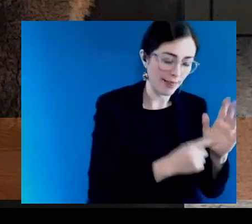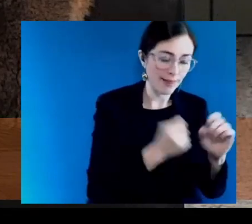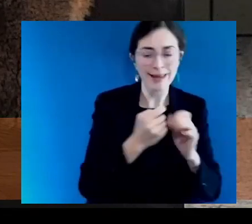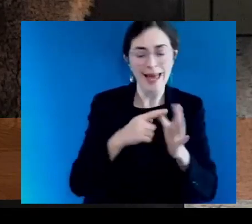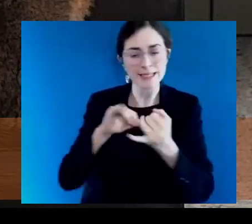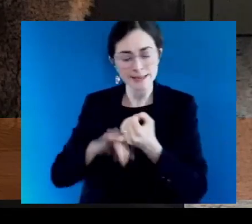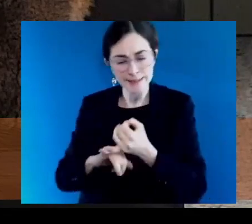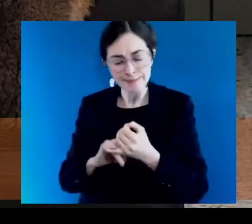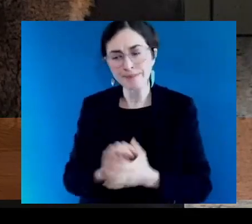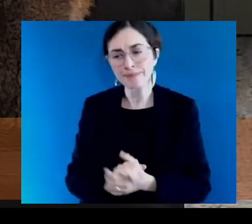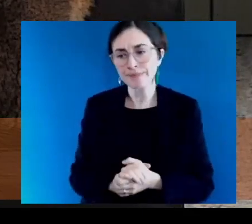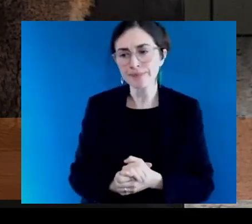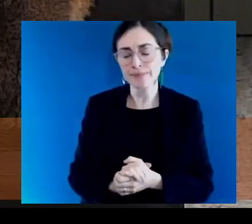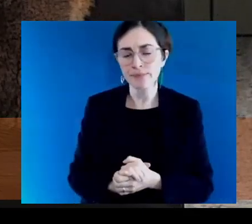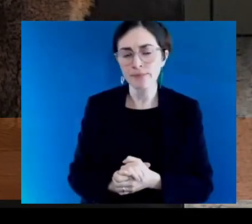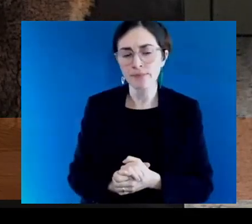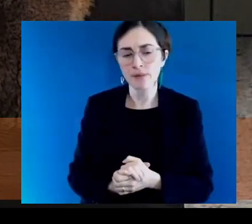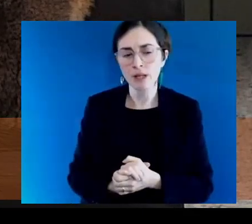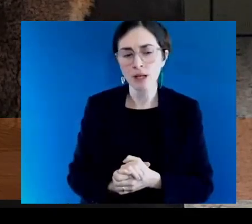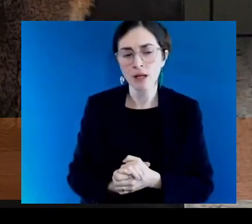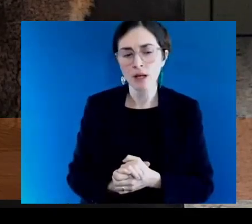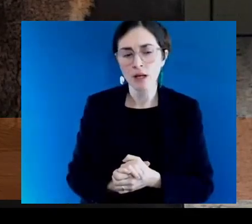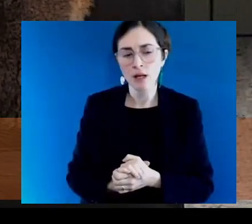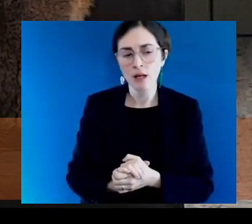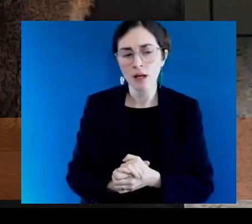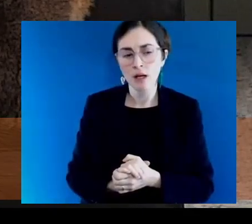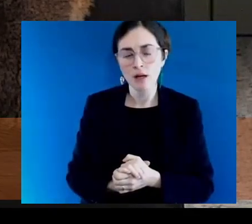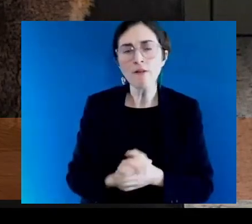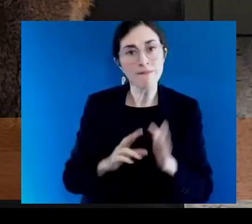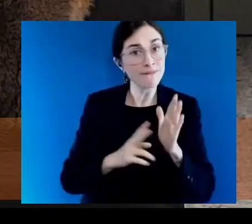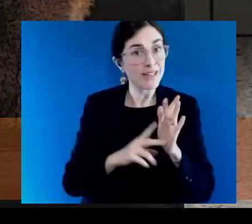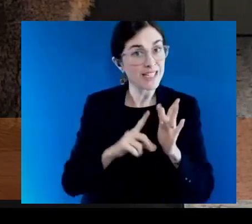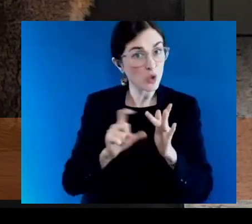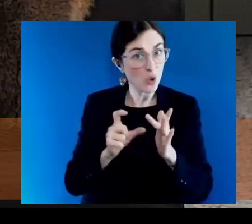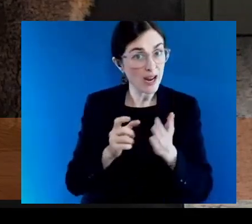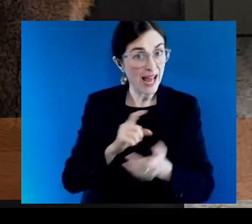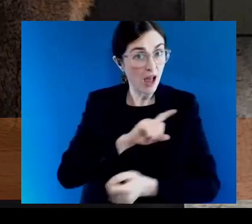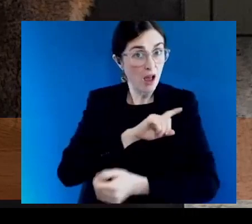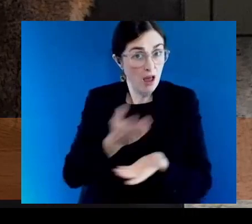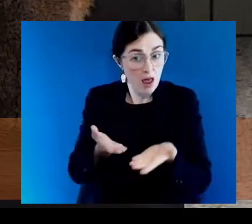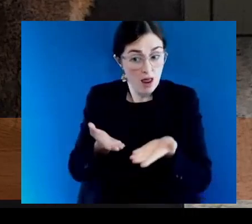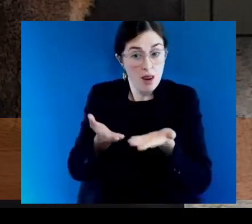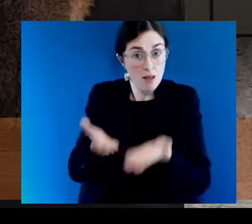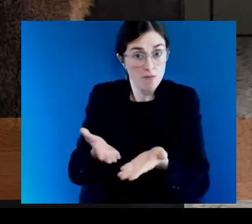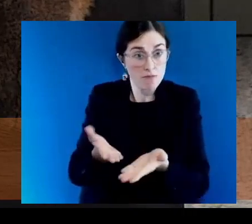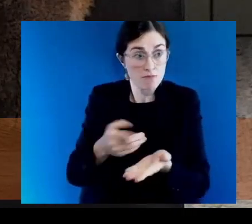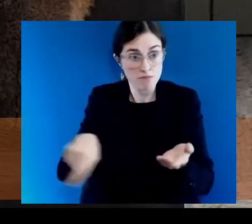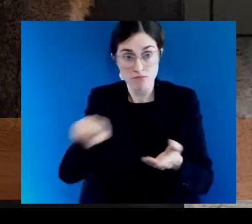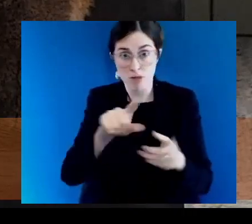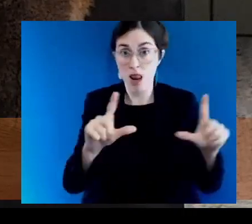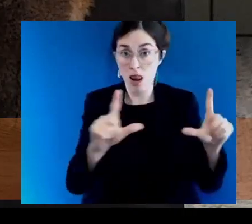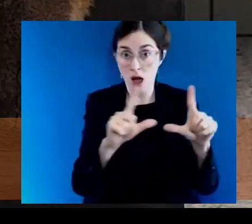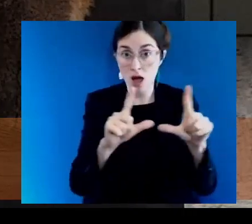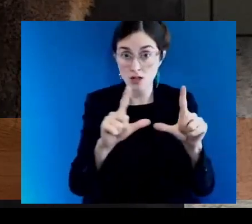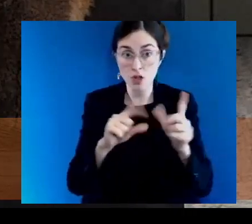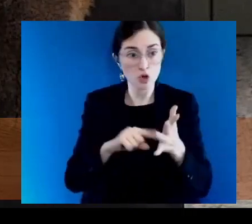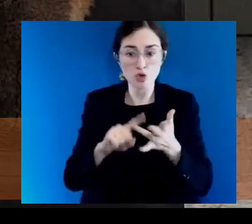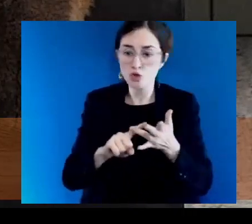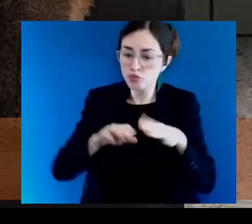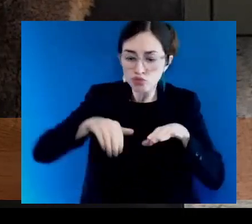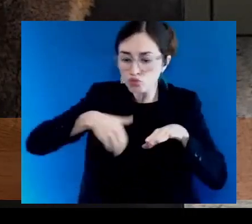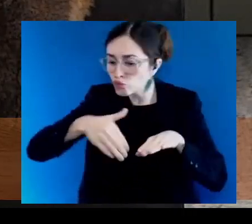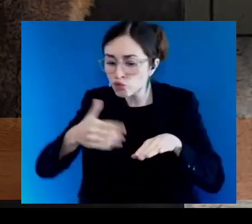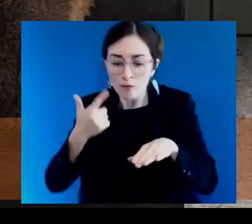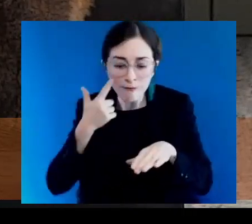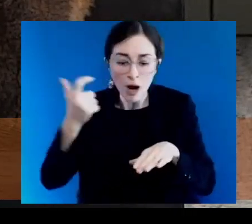the current regime, the state authorises licensees to access petroleum, oil and